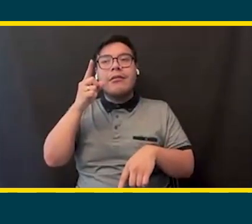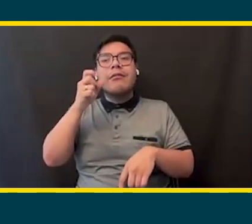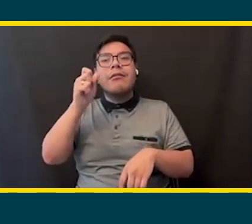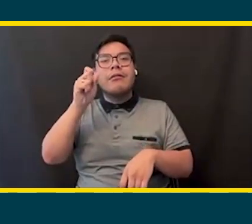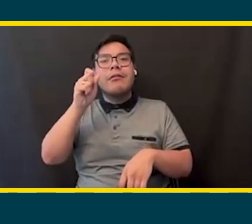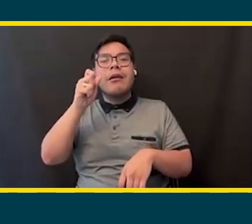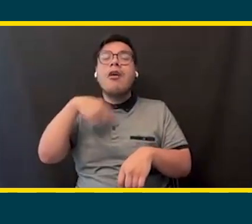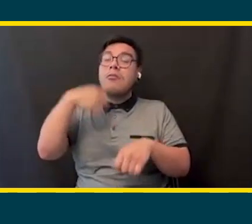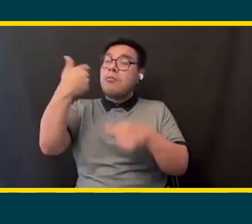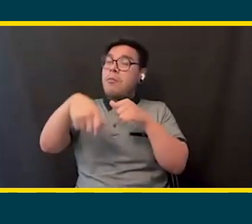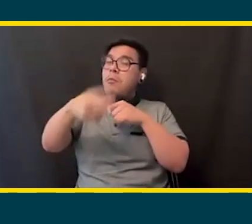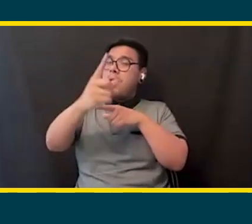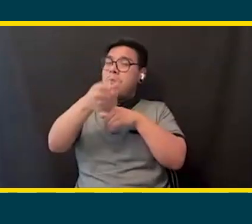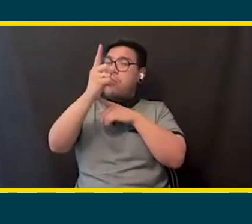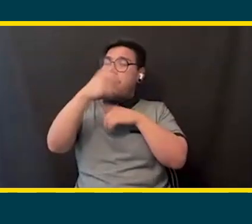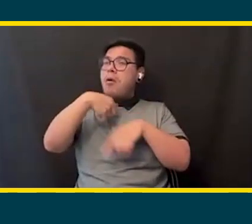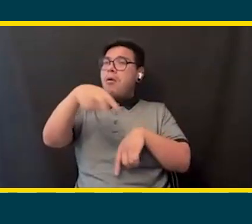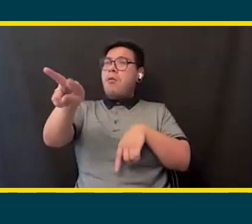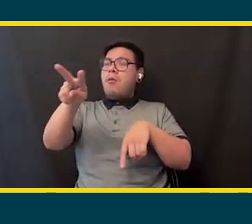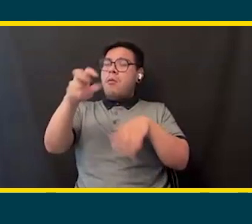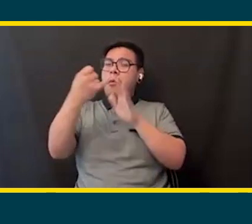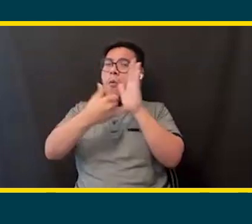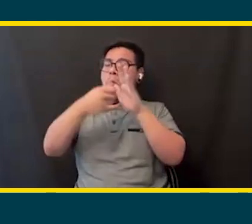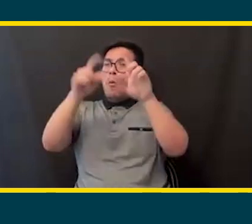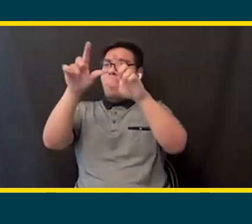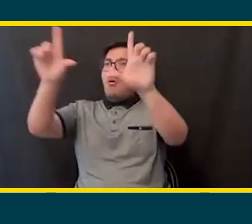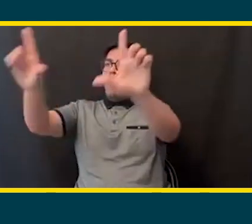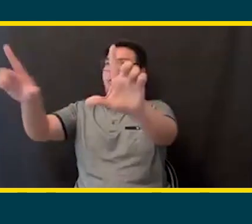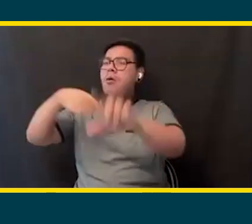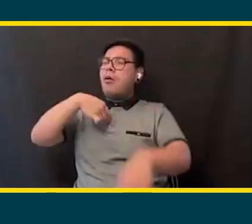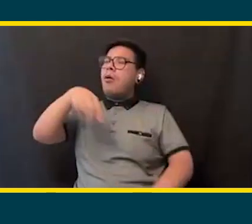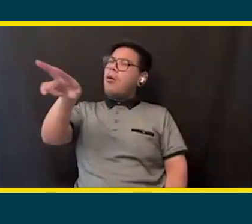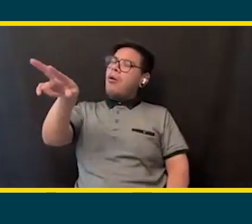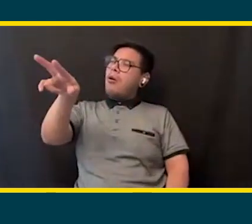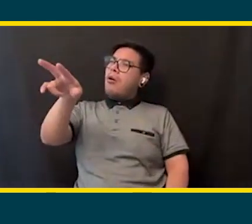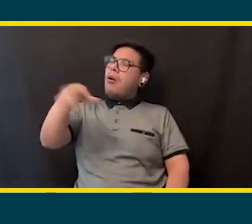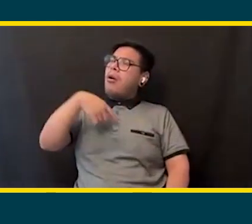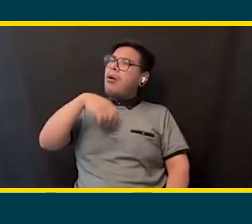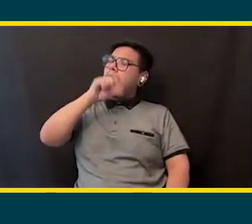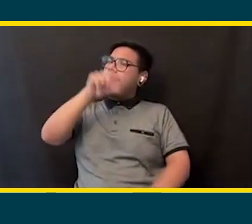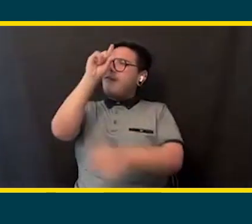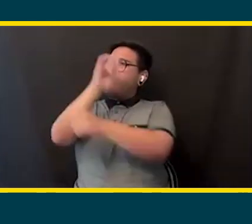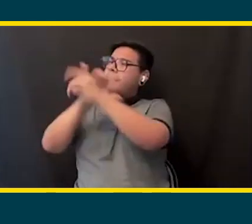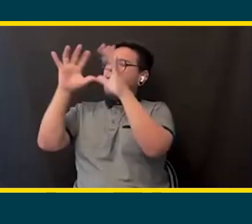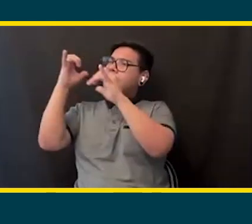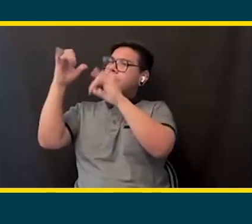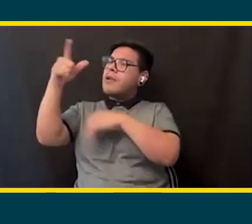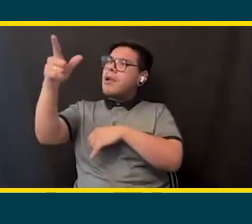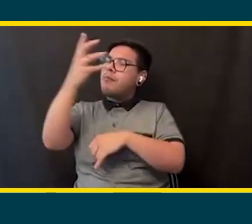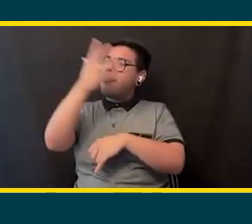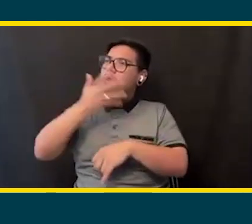of artwork of a woman and just thinking, I would love to look like that. And I did not follow it up